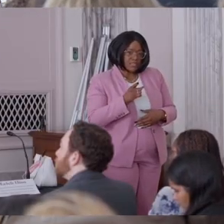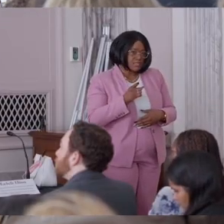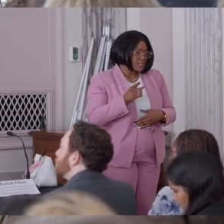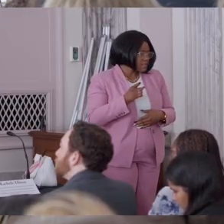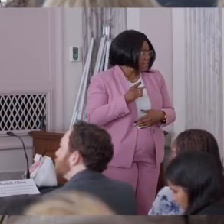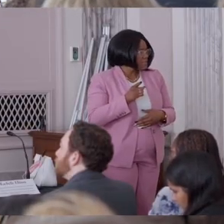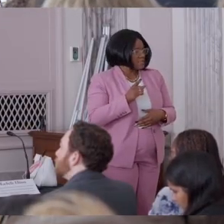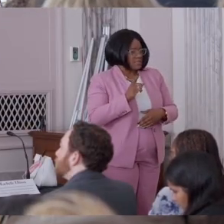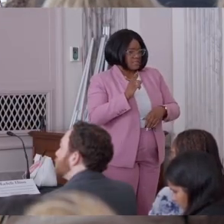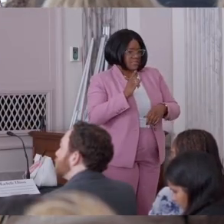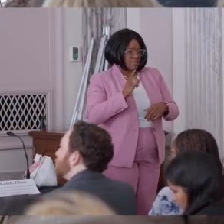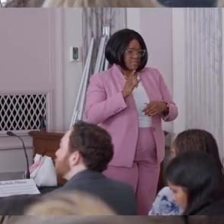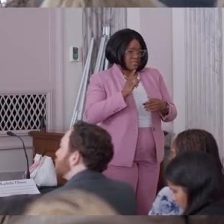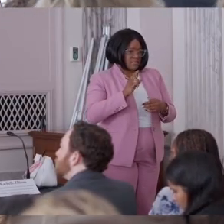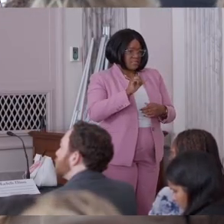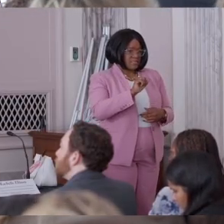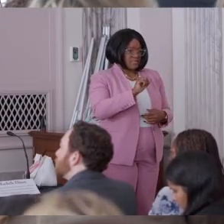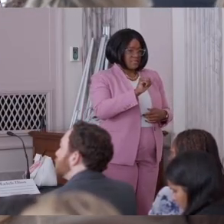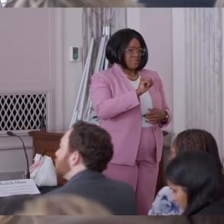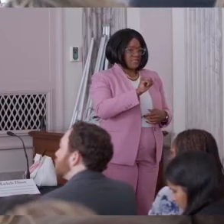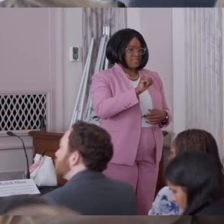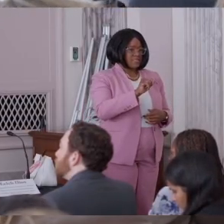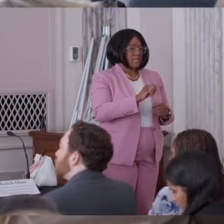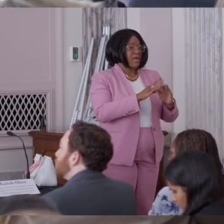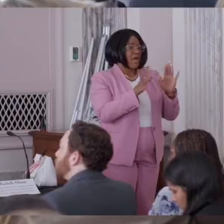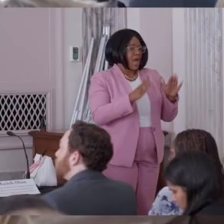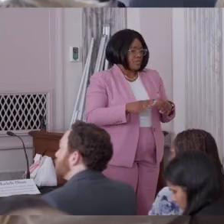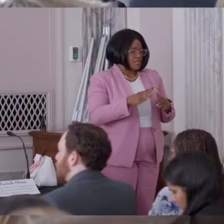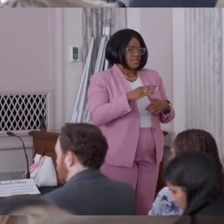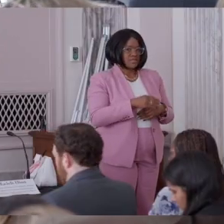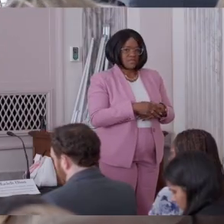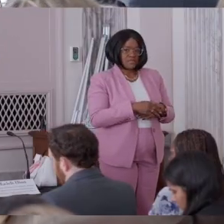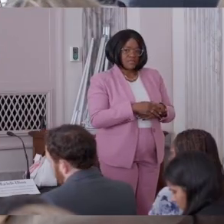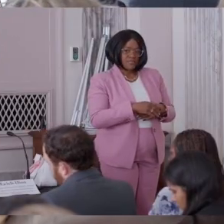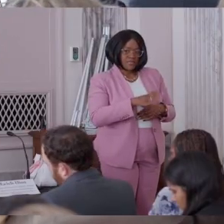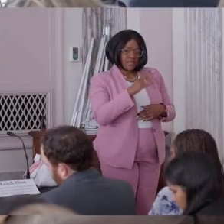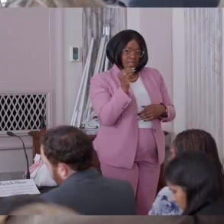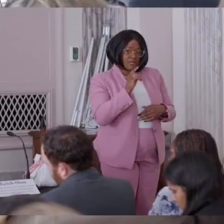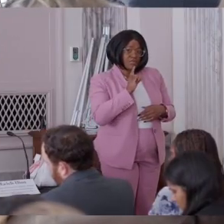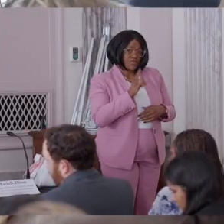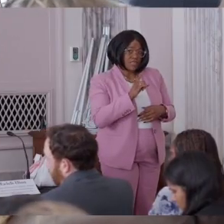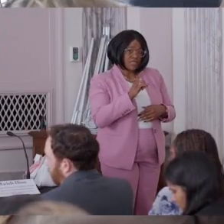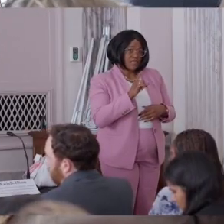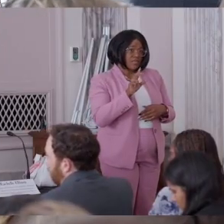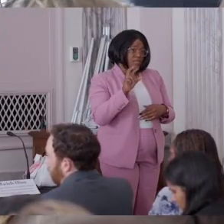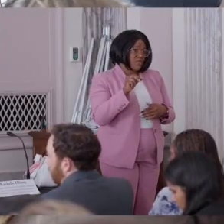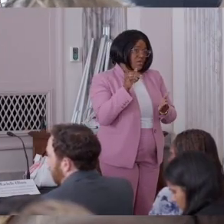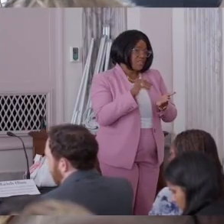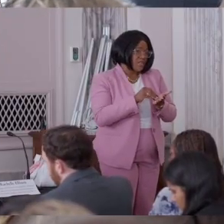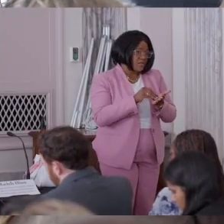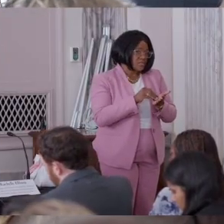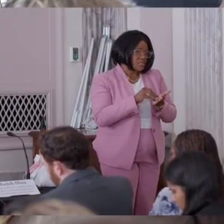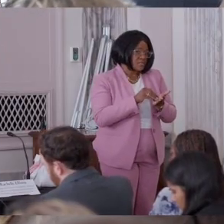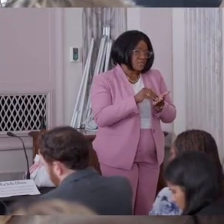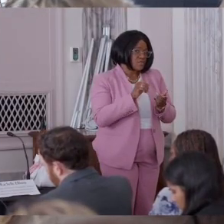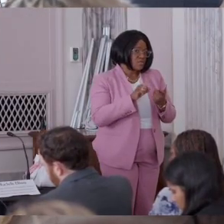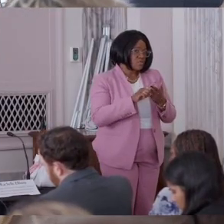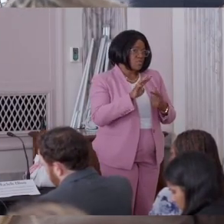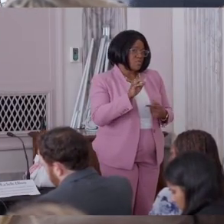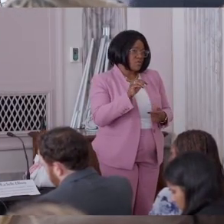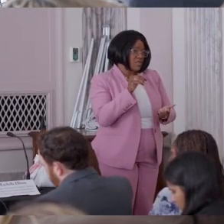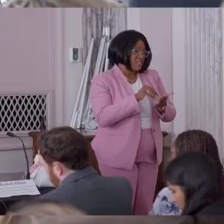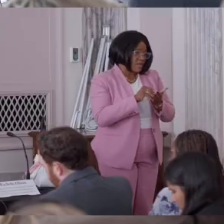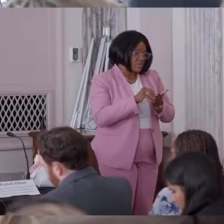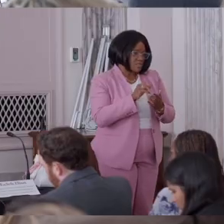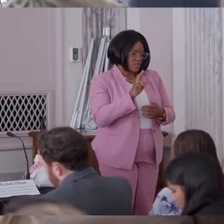arrangements, I think there's 1,200 group homes, and there's 30,000 supportive housing